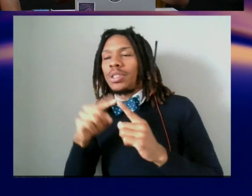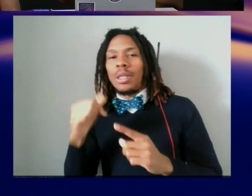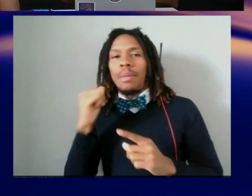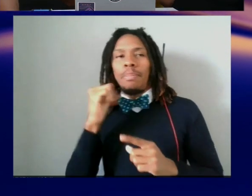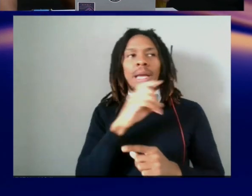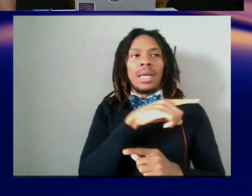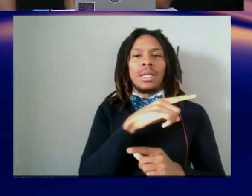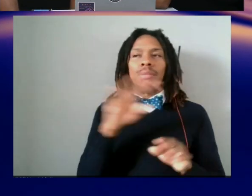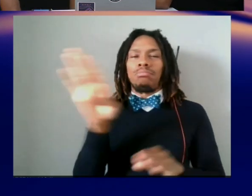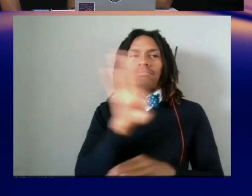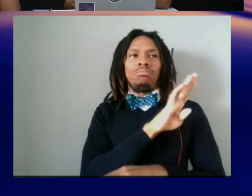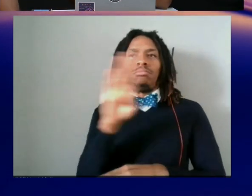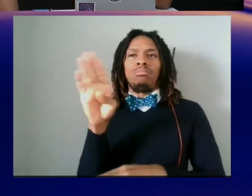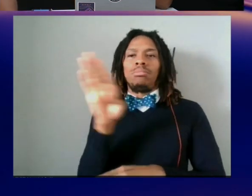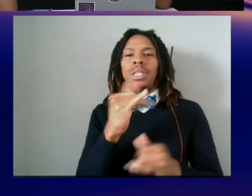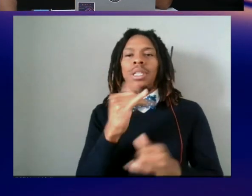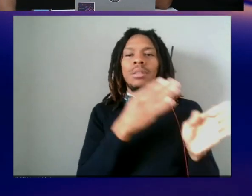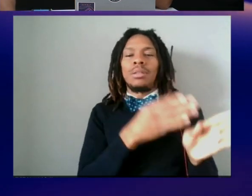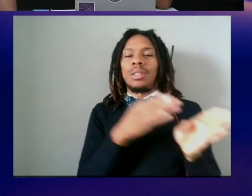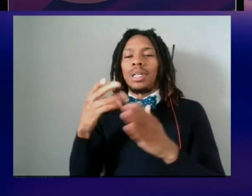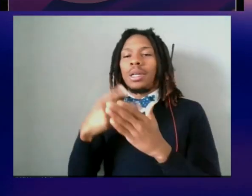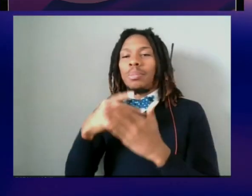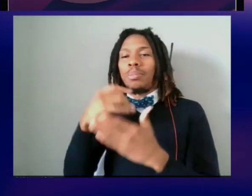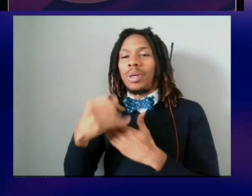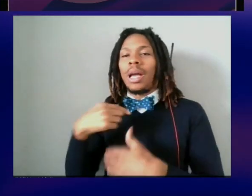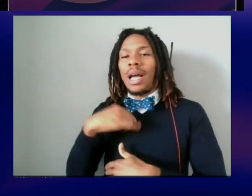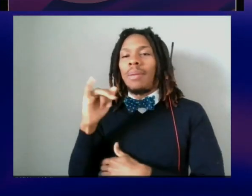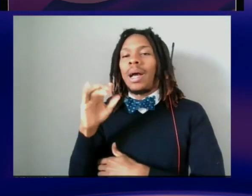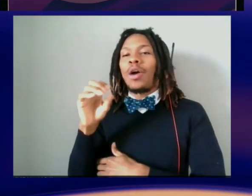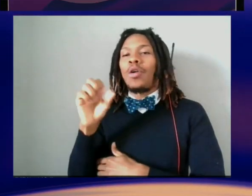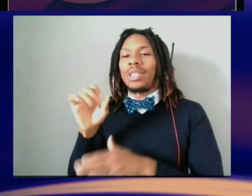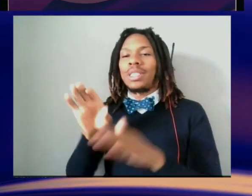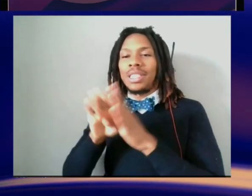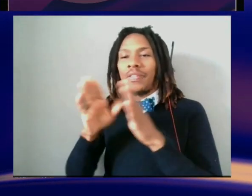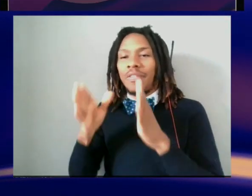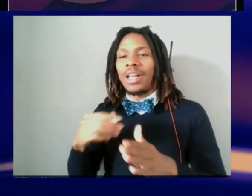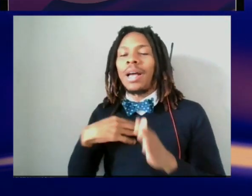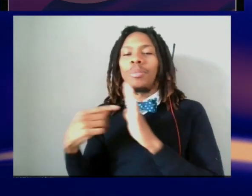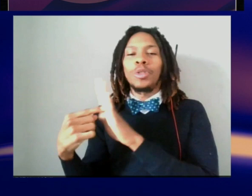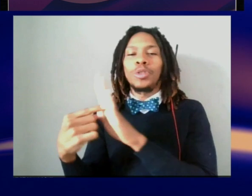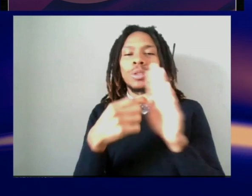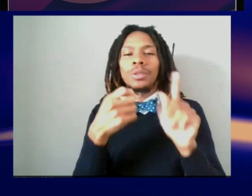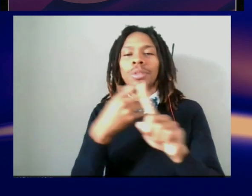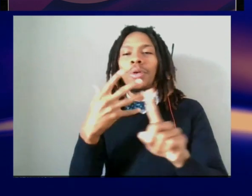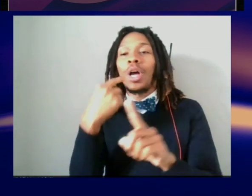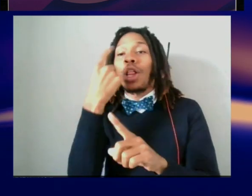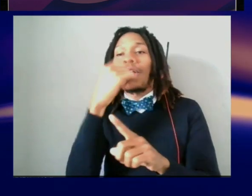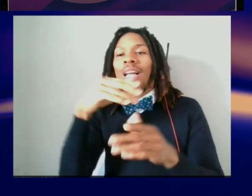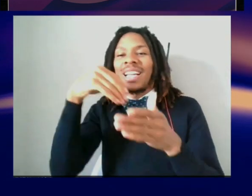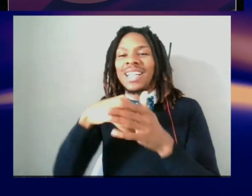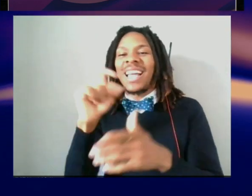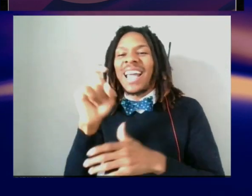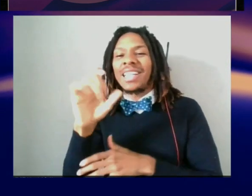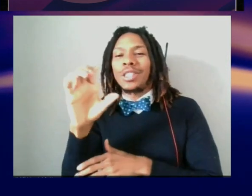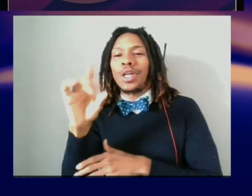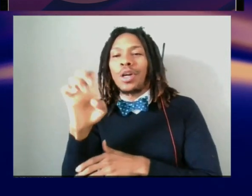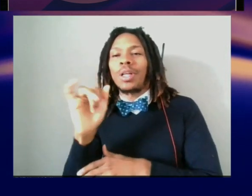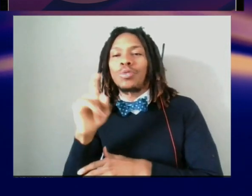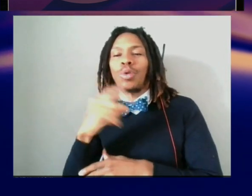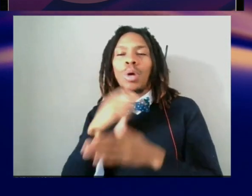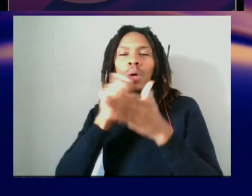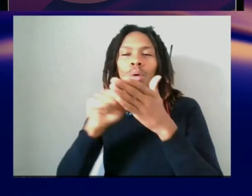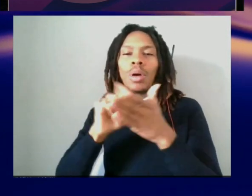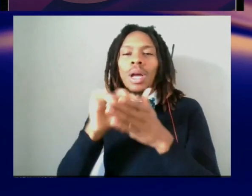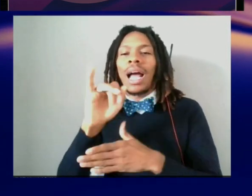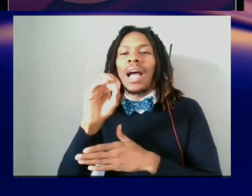go over to my project. Now I am an iOS developer. I'm going to be showing you what it's like to be inside of Xcode, which is where we write iOS